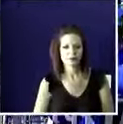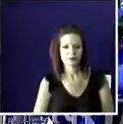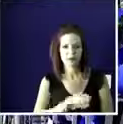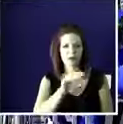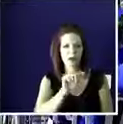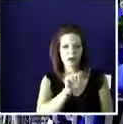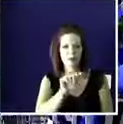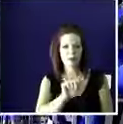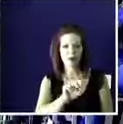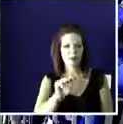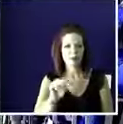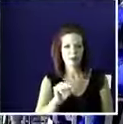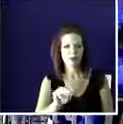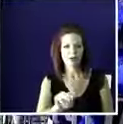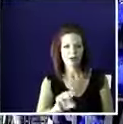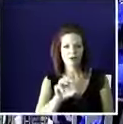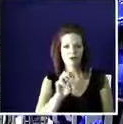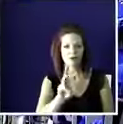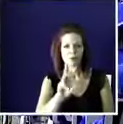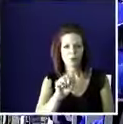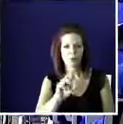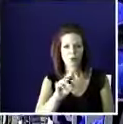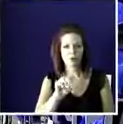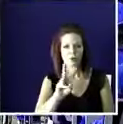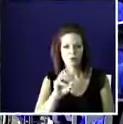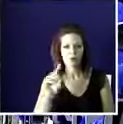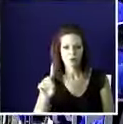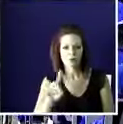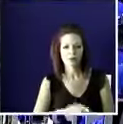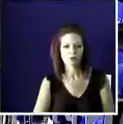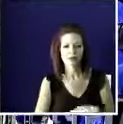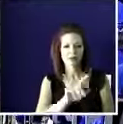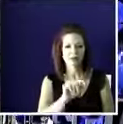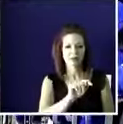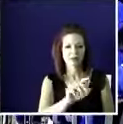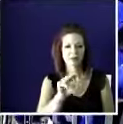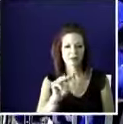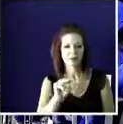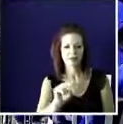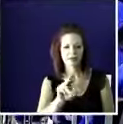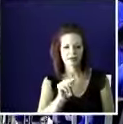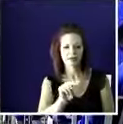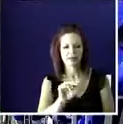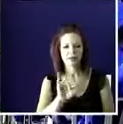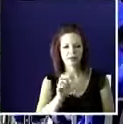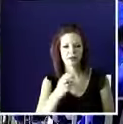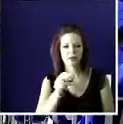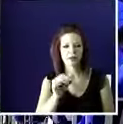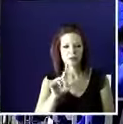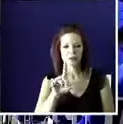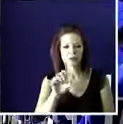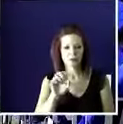Aubrey Maureen Swartwood. Taylor Malia Nicholson.